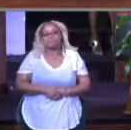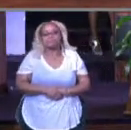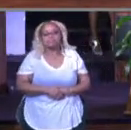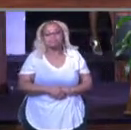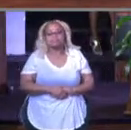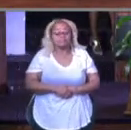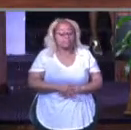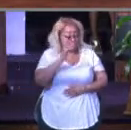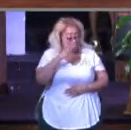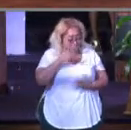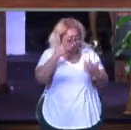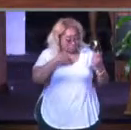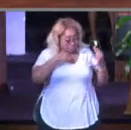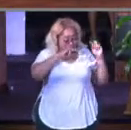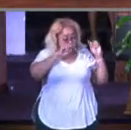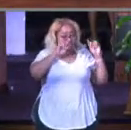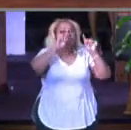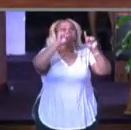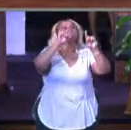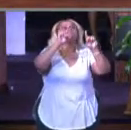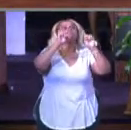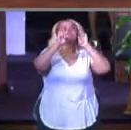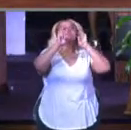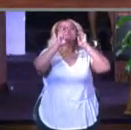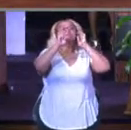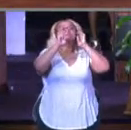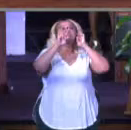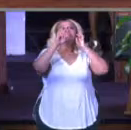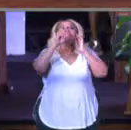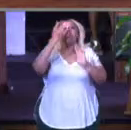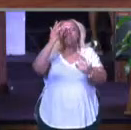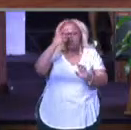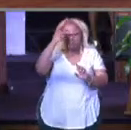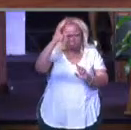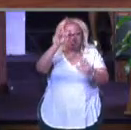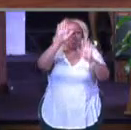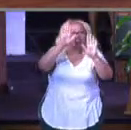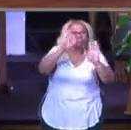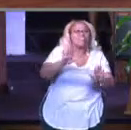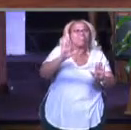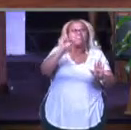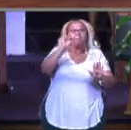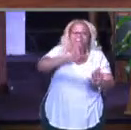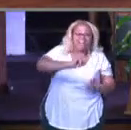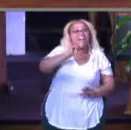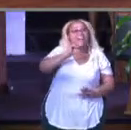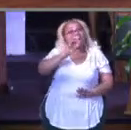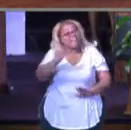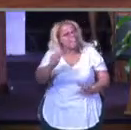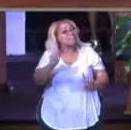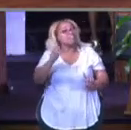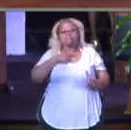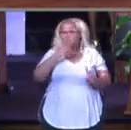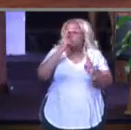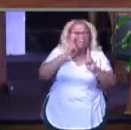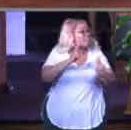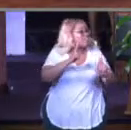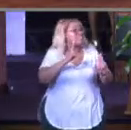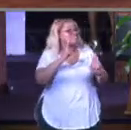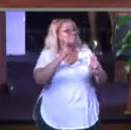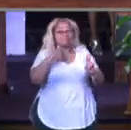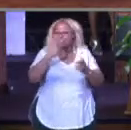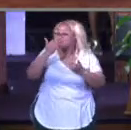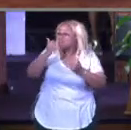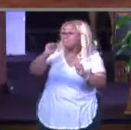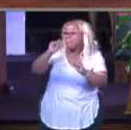And so, God, that's why we come to you, because you are the great I am. God, we'll be honest. Some of us have tried